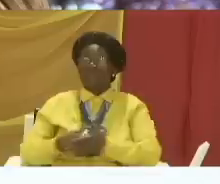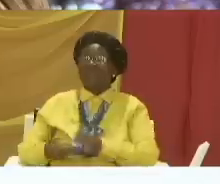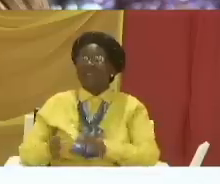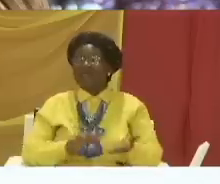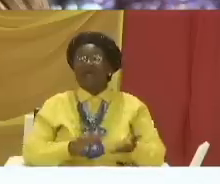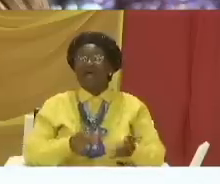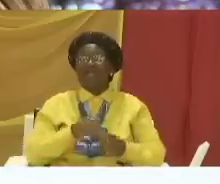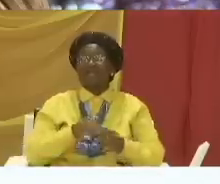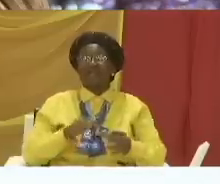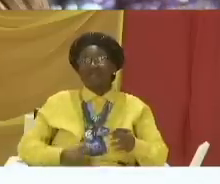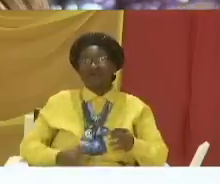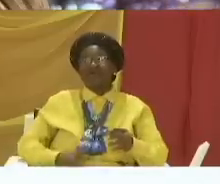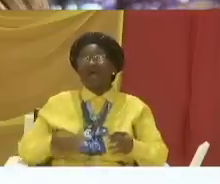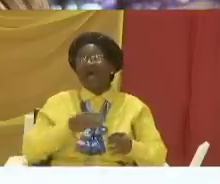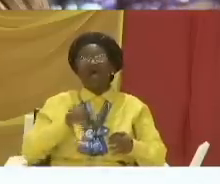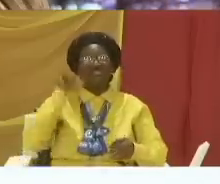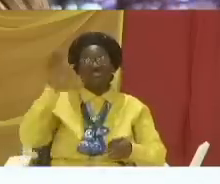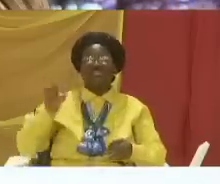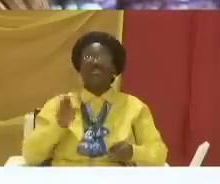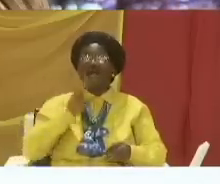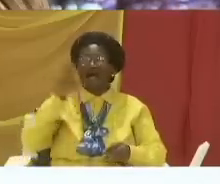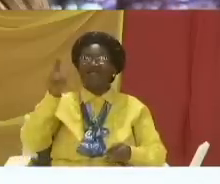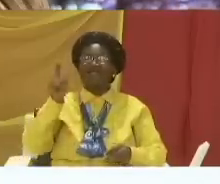from the Congress.